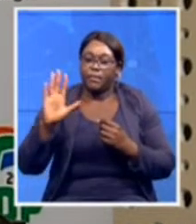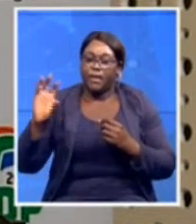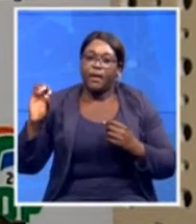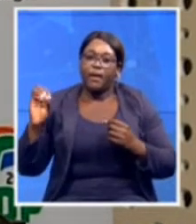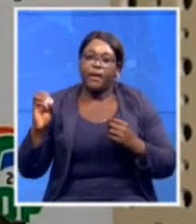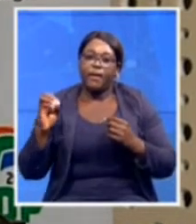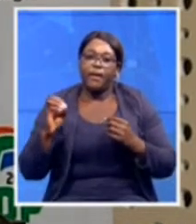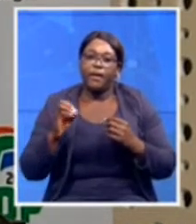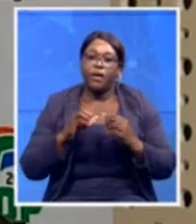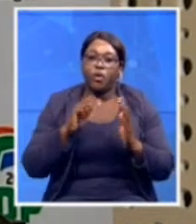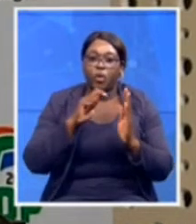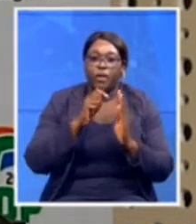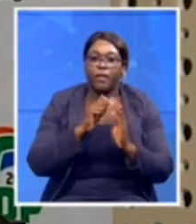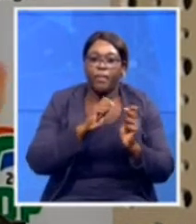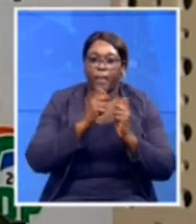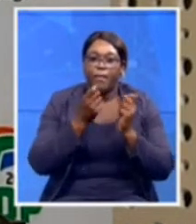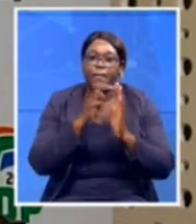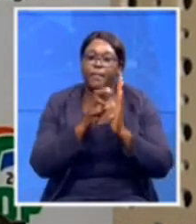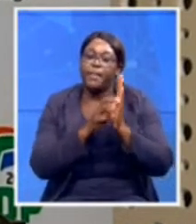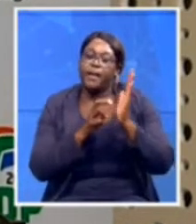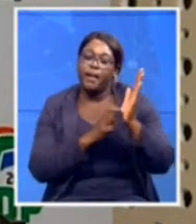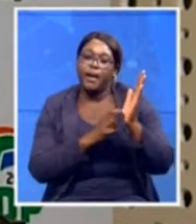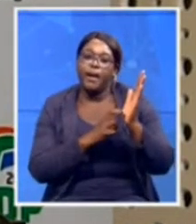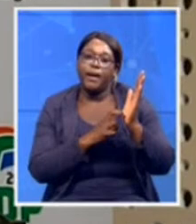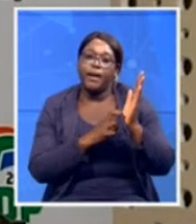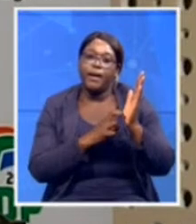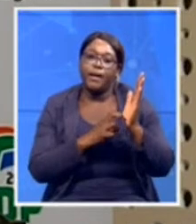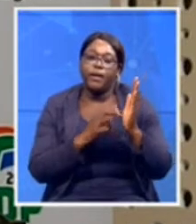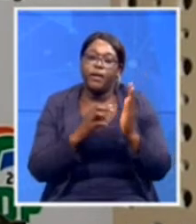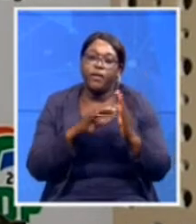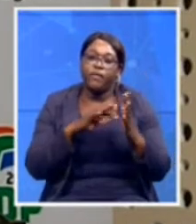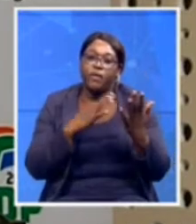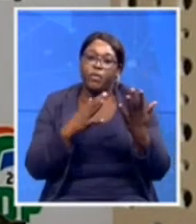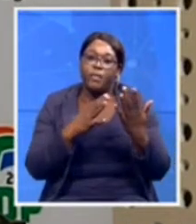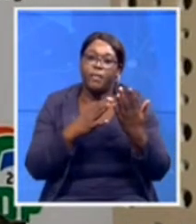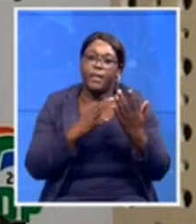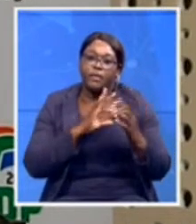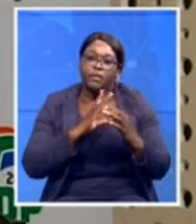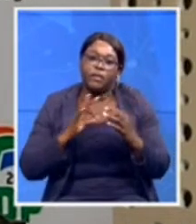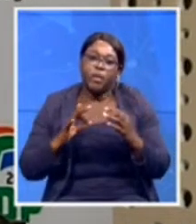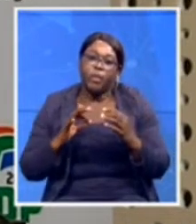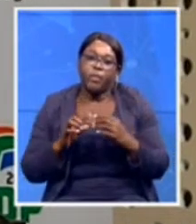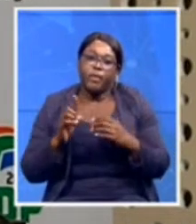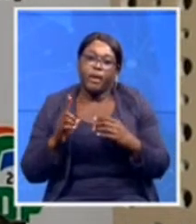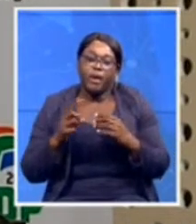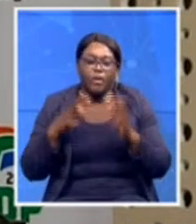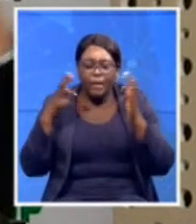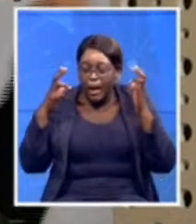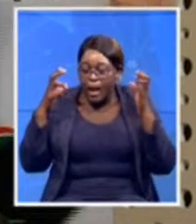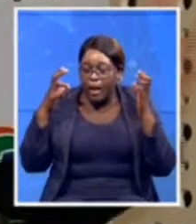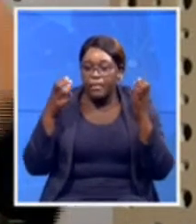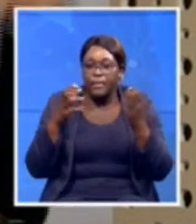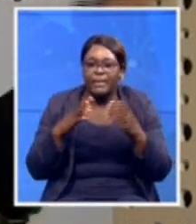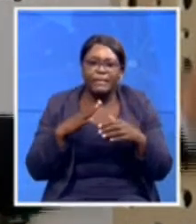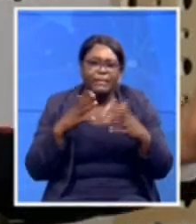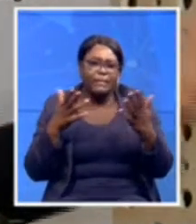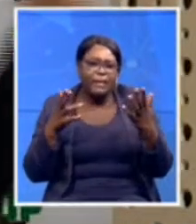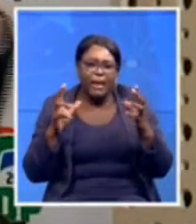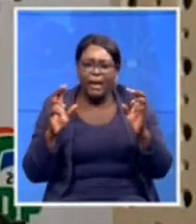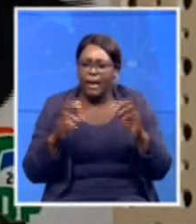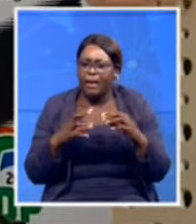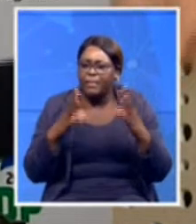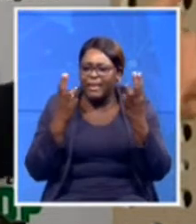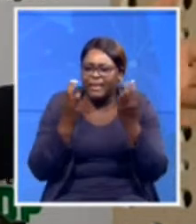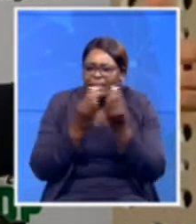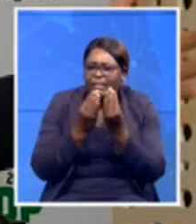our compliance officers. One of the issues that you would have heard and some of the issues that we've received as an institution is, you know, what does this mean? What